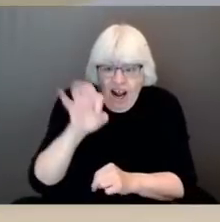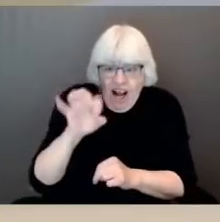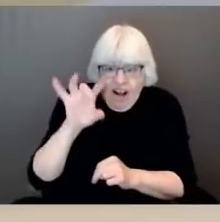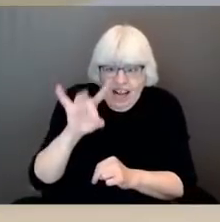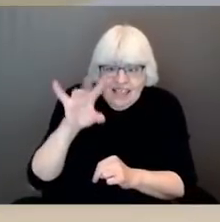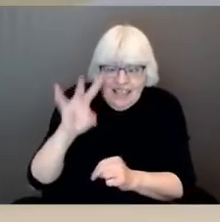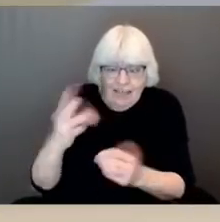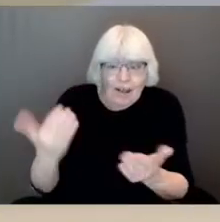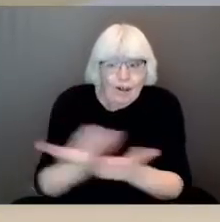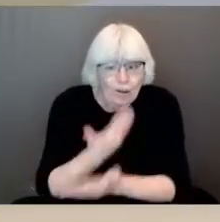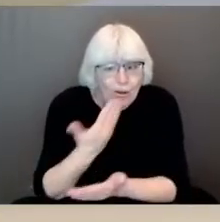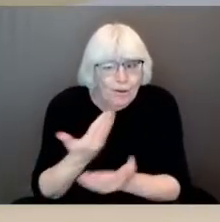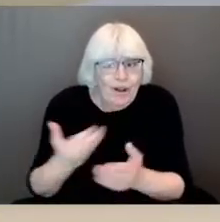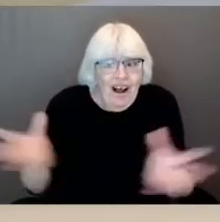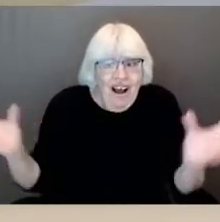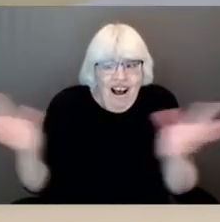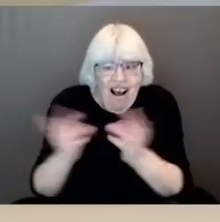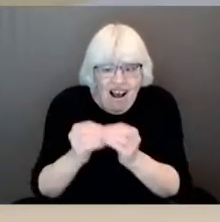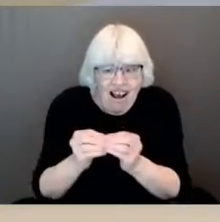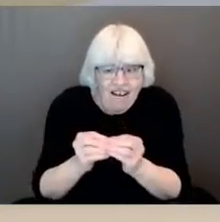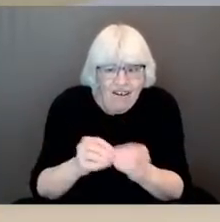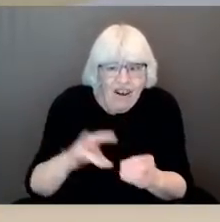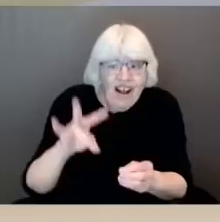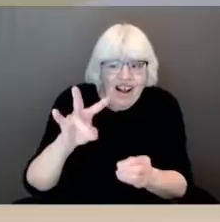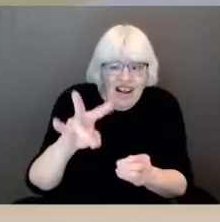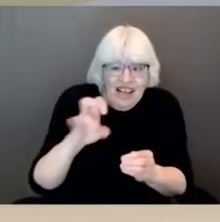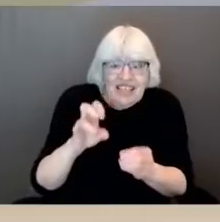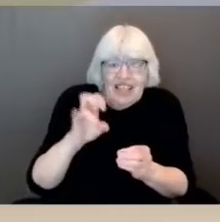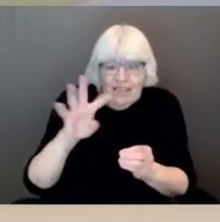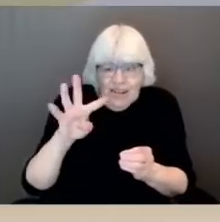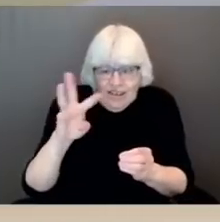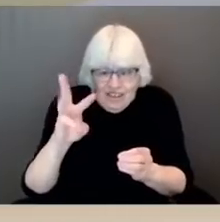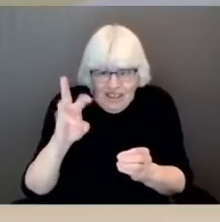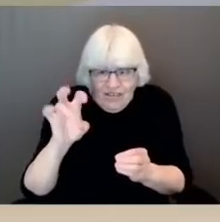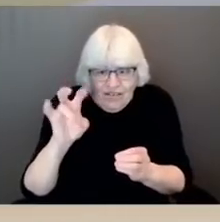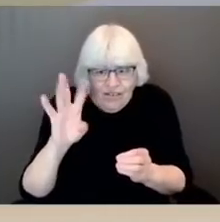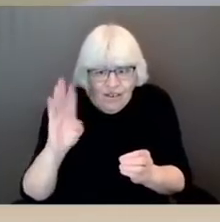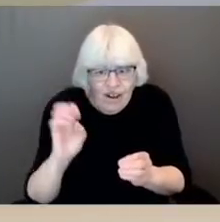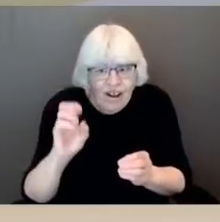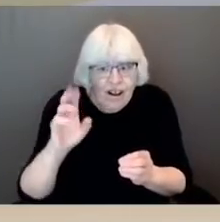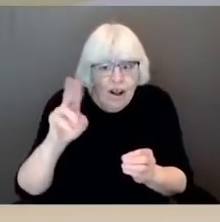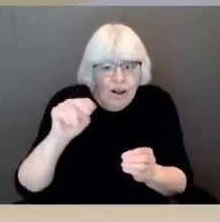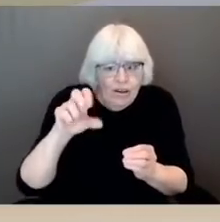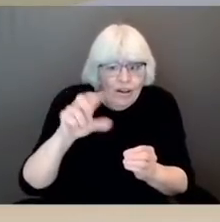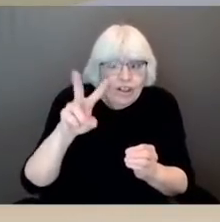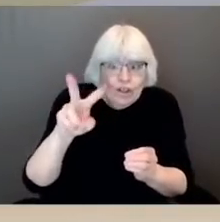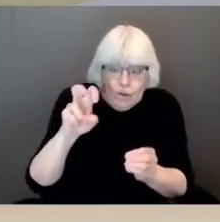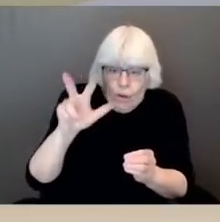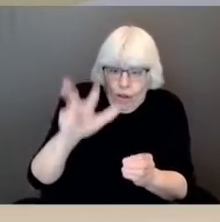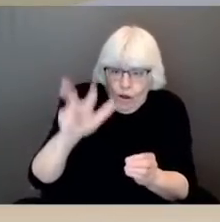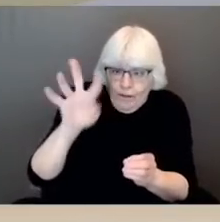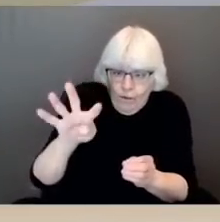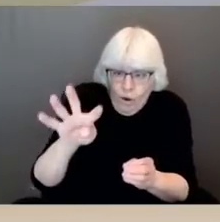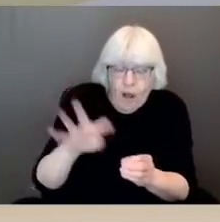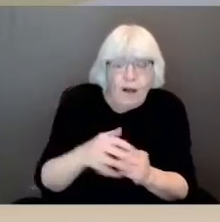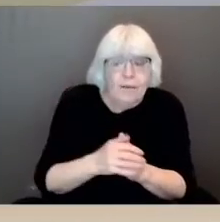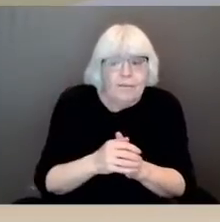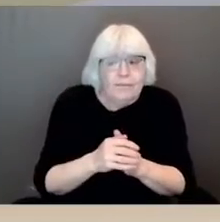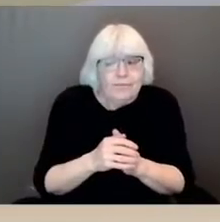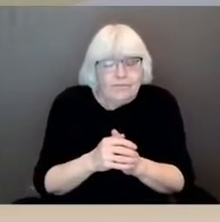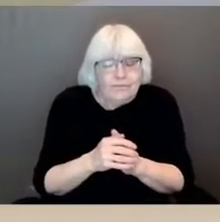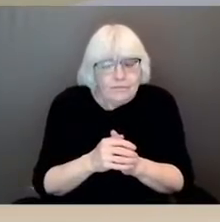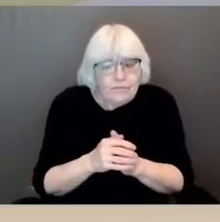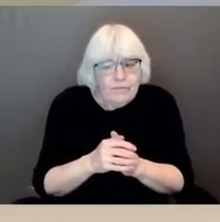644 in New Brunswick, 234 in Nova Scotia. We are concerned about the continued resurgence